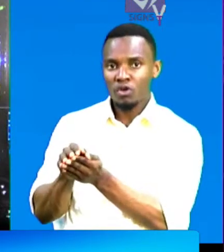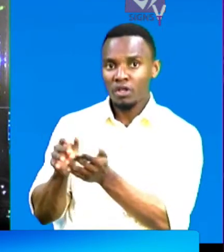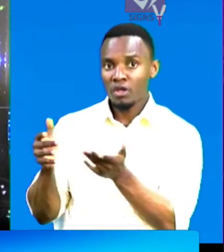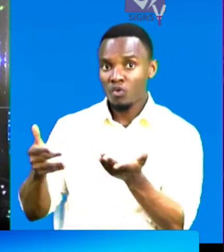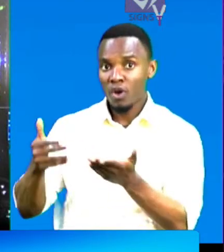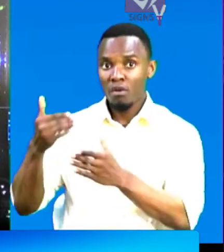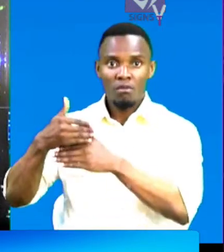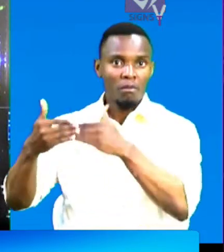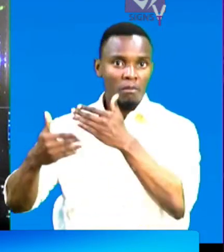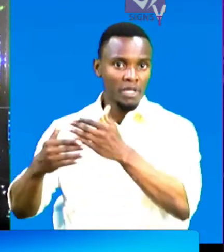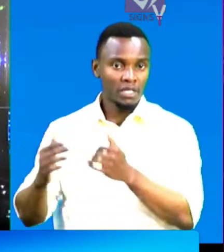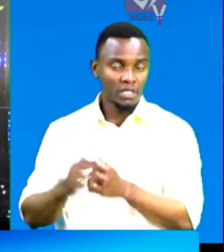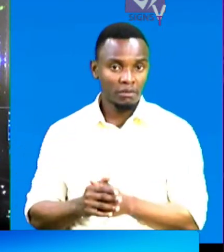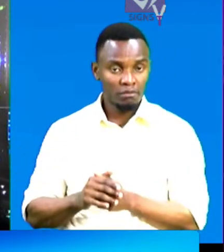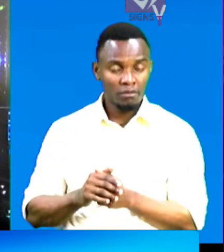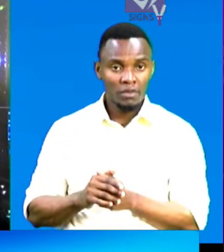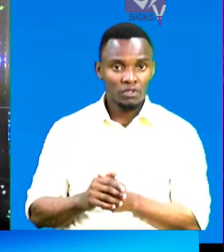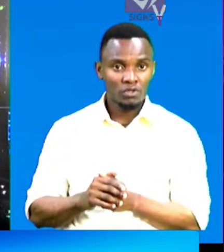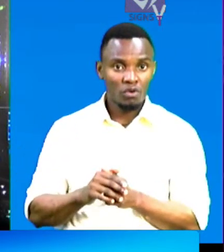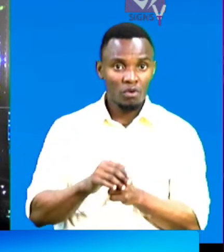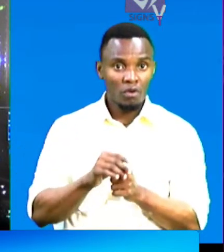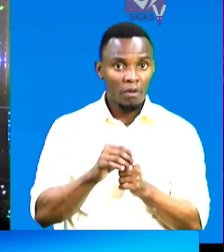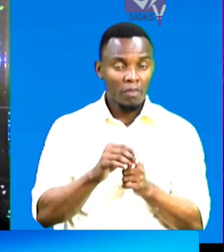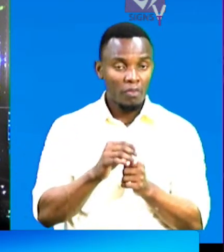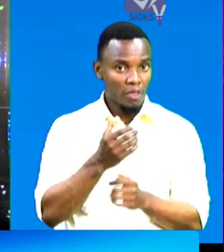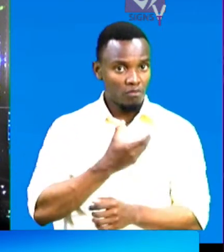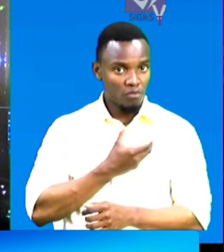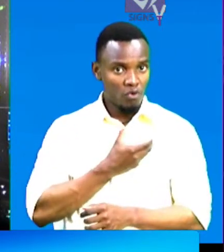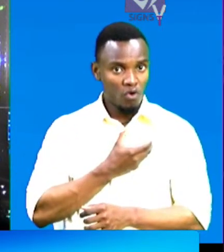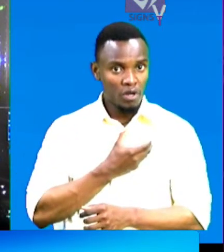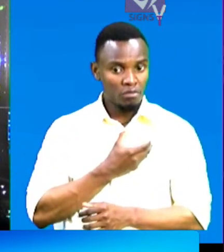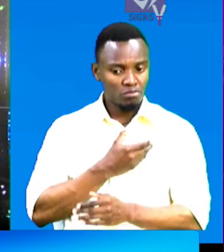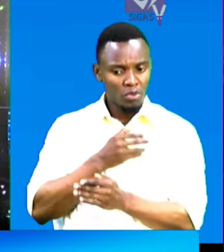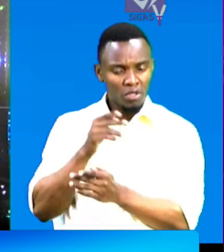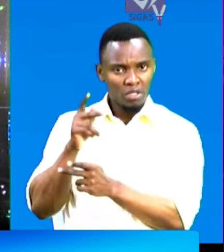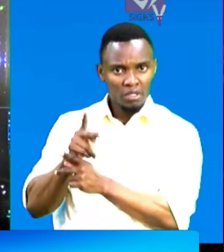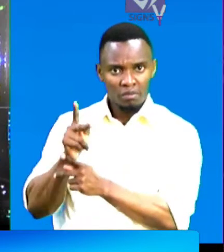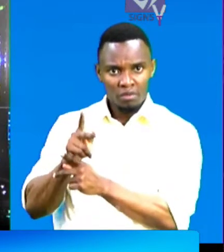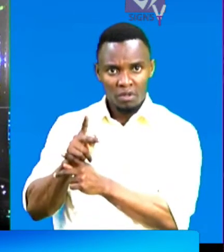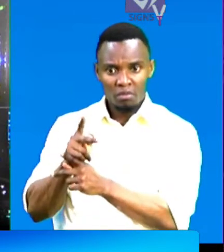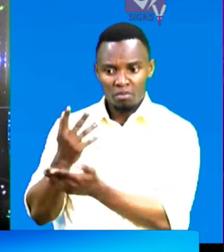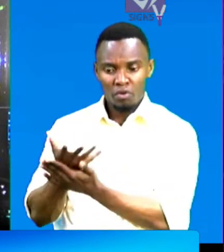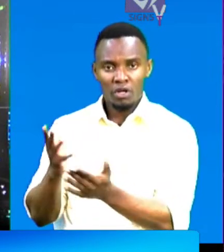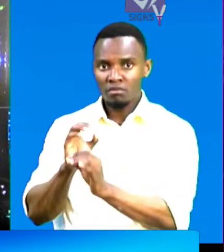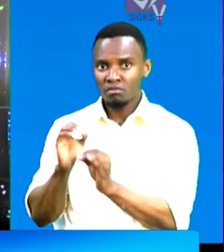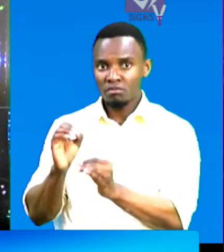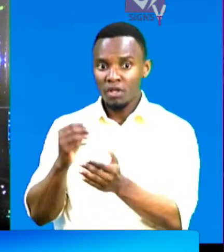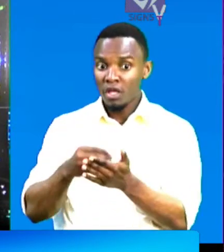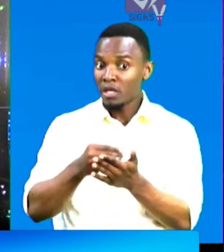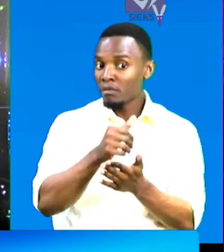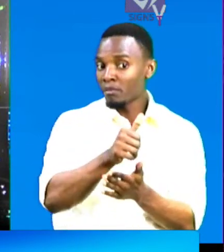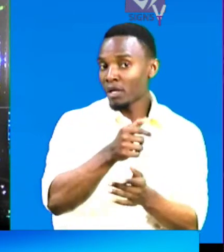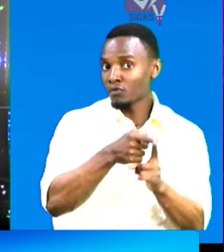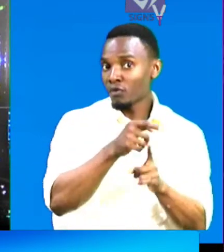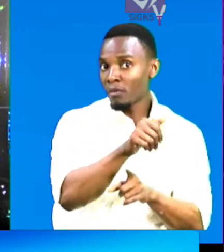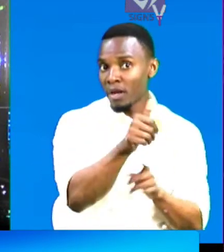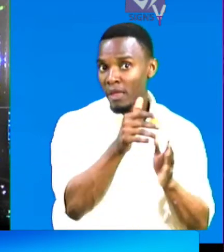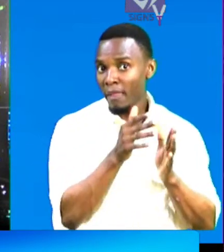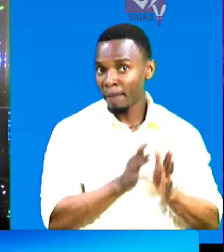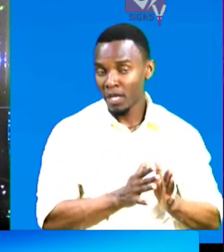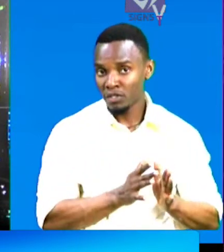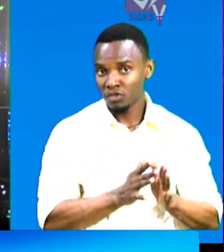this method, the retailer doesn't store the products. He purchases them from a third-party